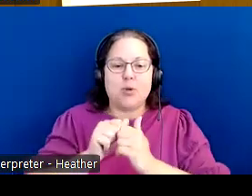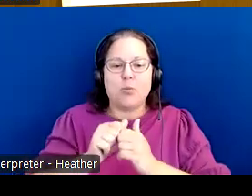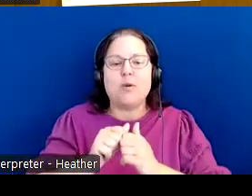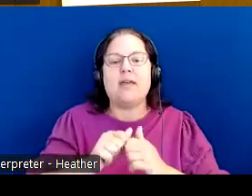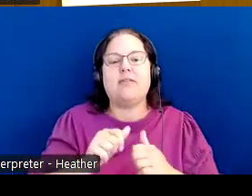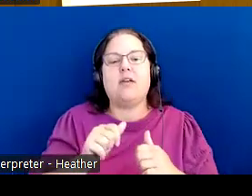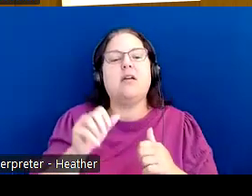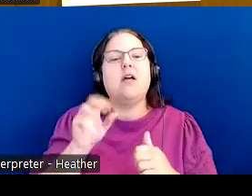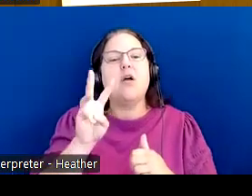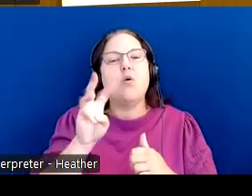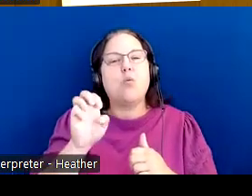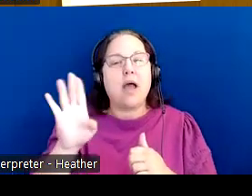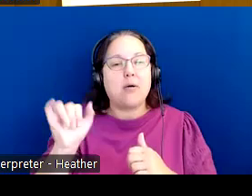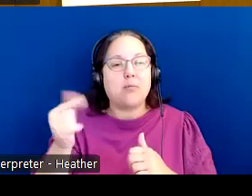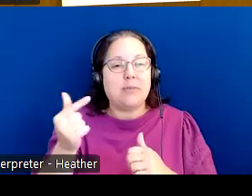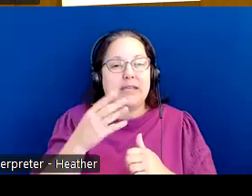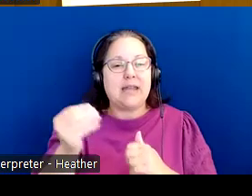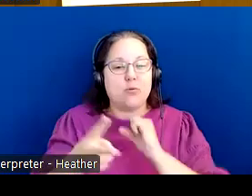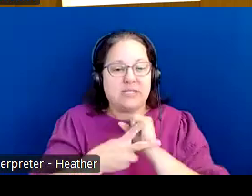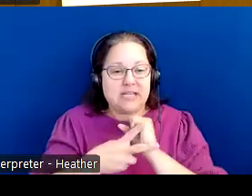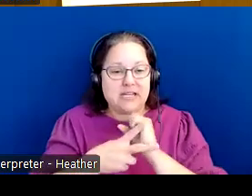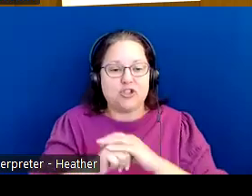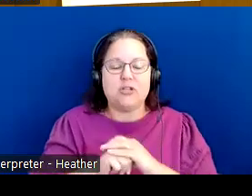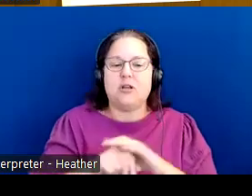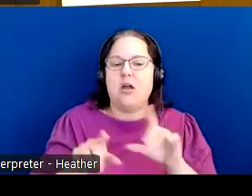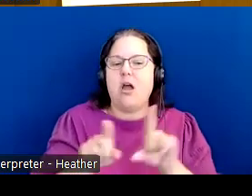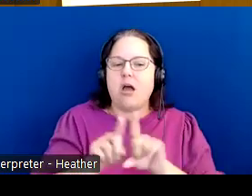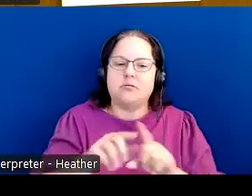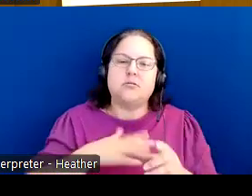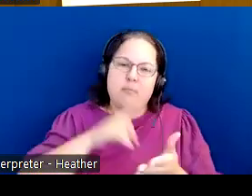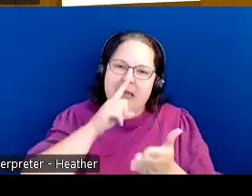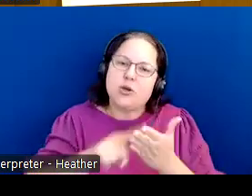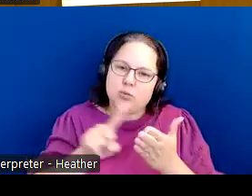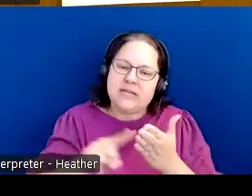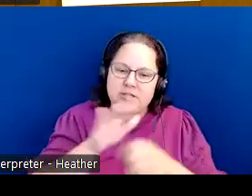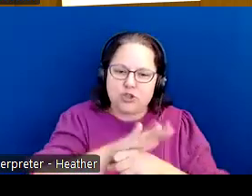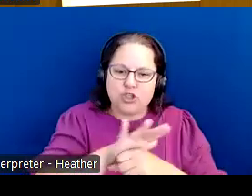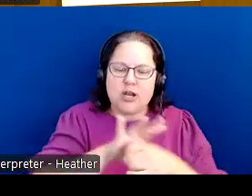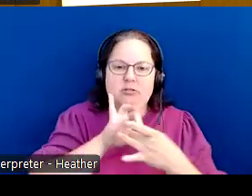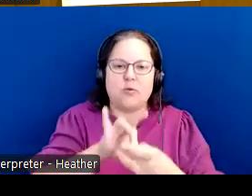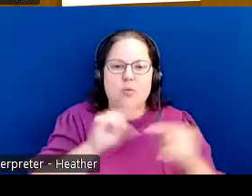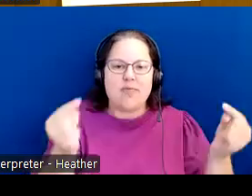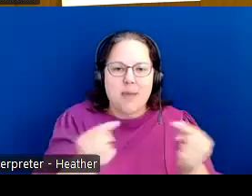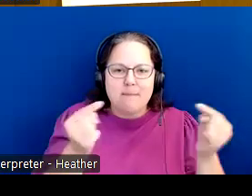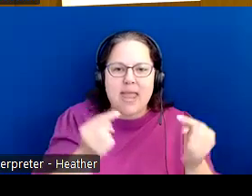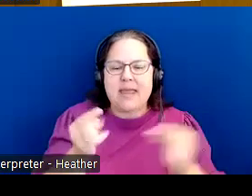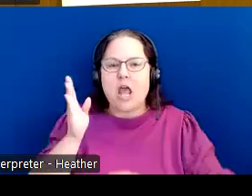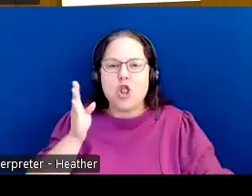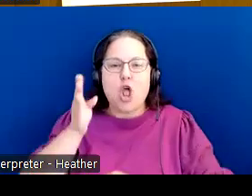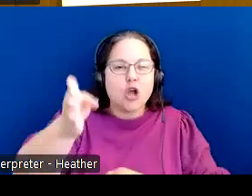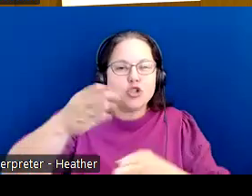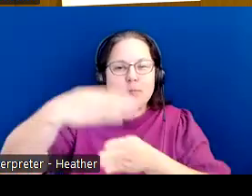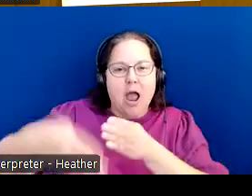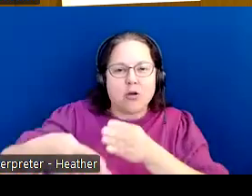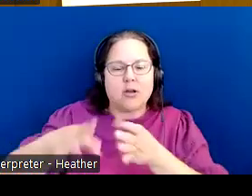and retention. And then she described my research areas are on pain and long-term outcomes following burn